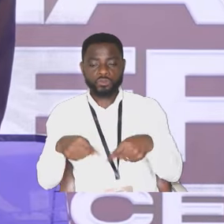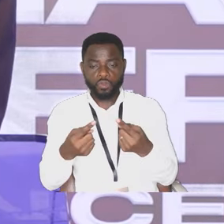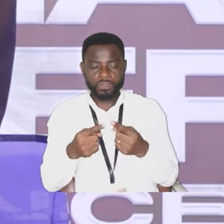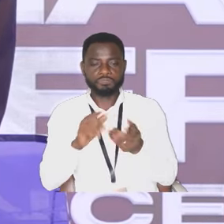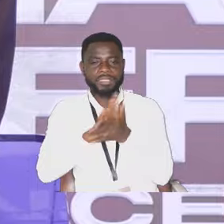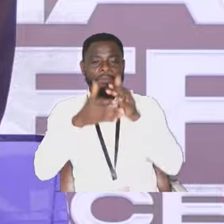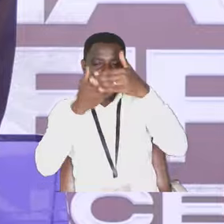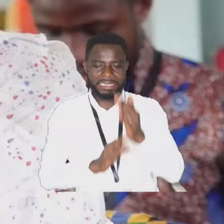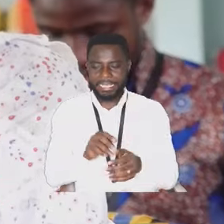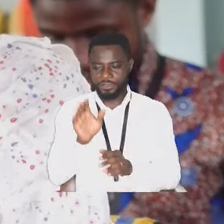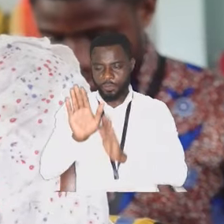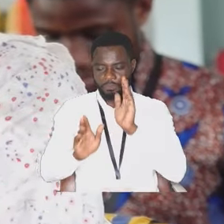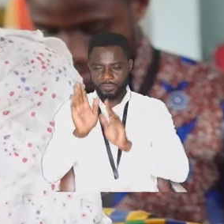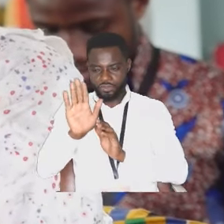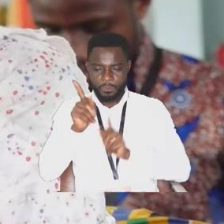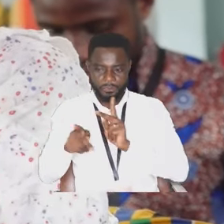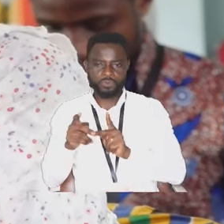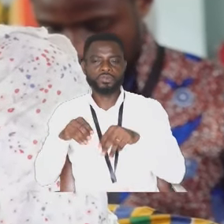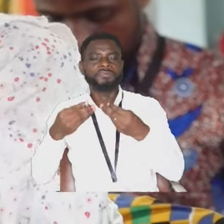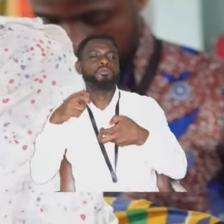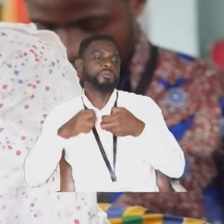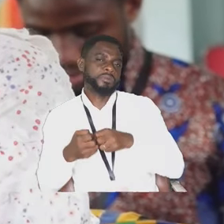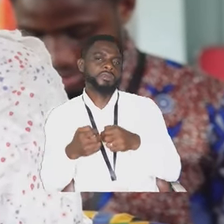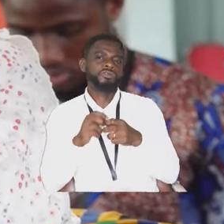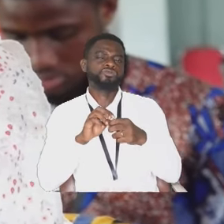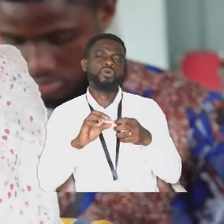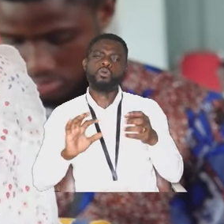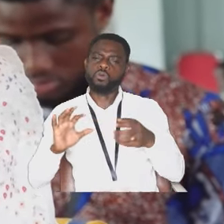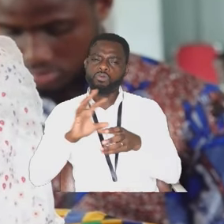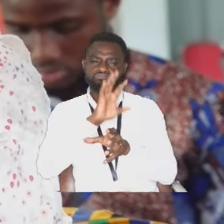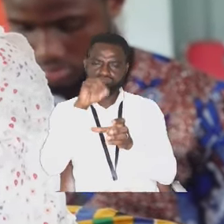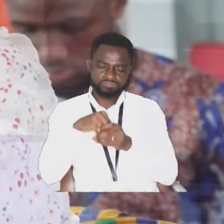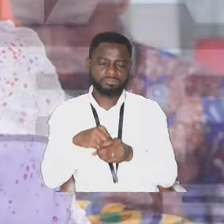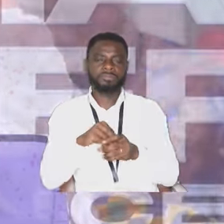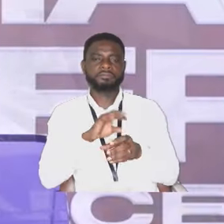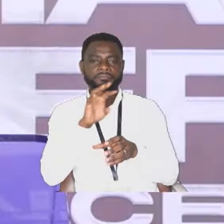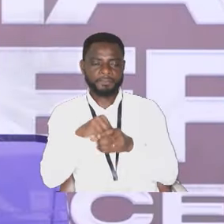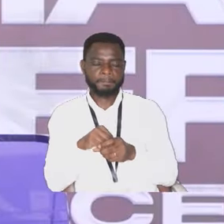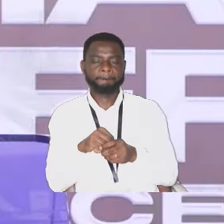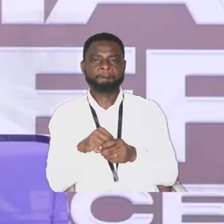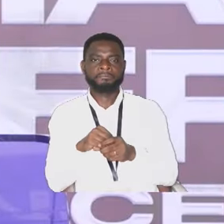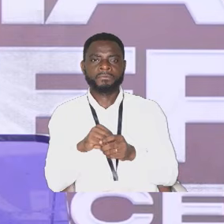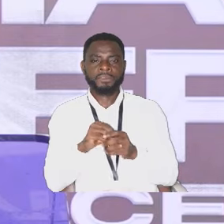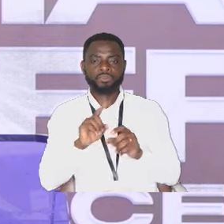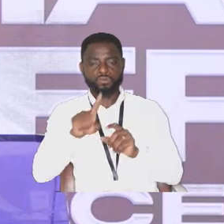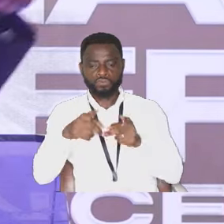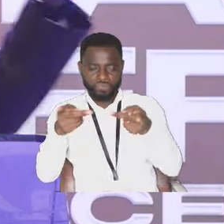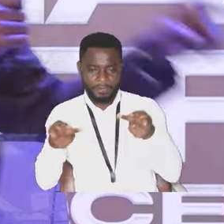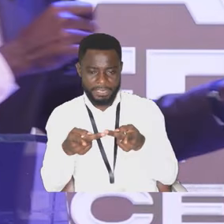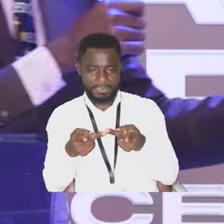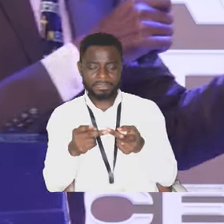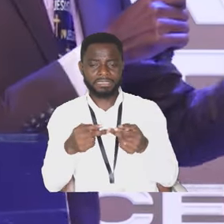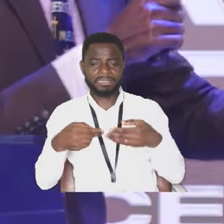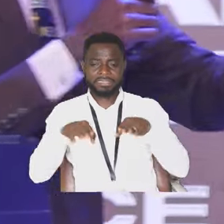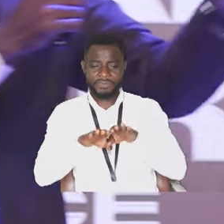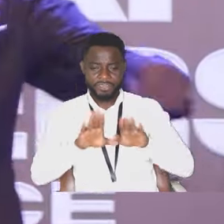troubles. So it's a collective responsibility. We all take the message there and then we do. You go to a place. Even children